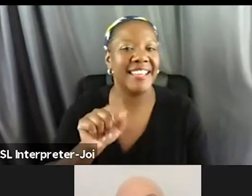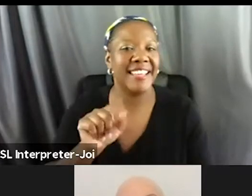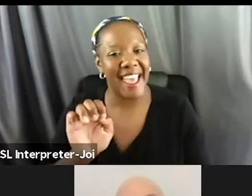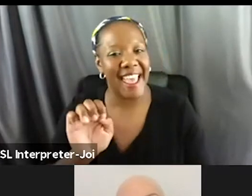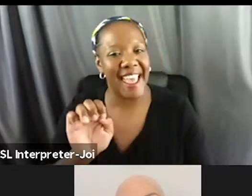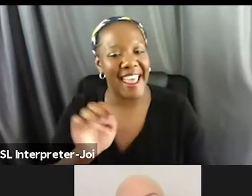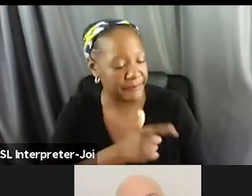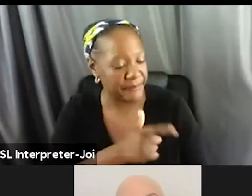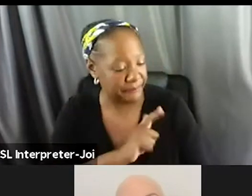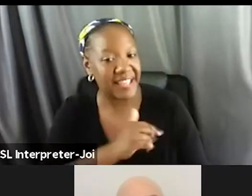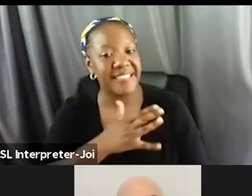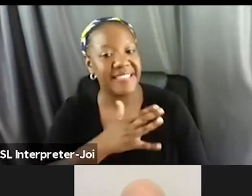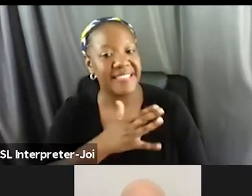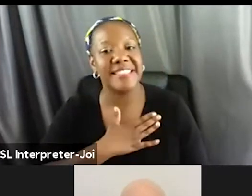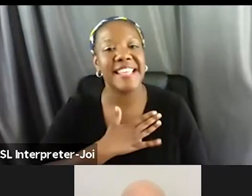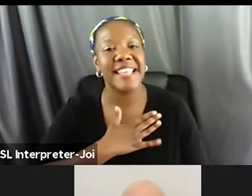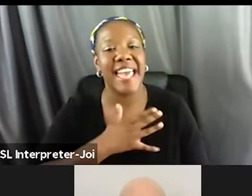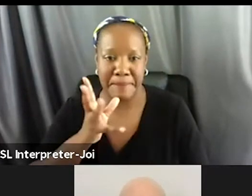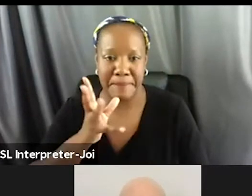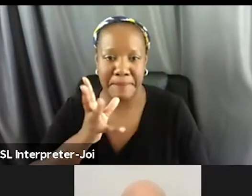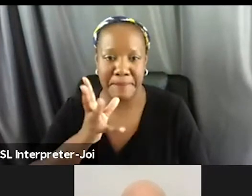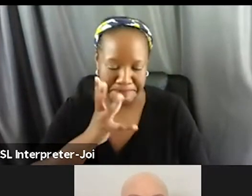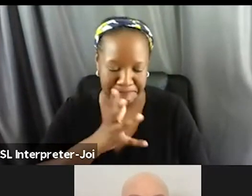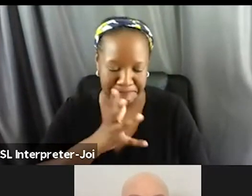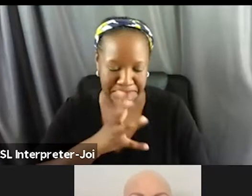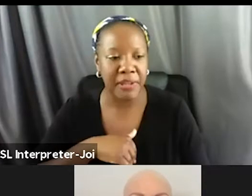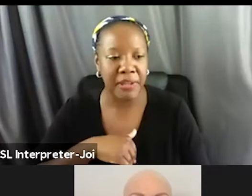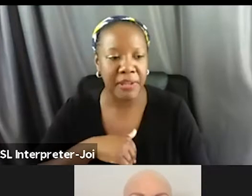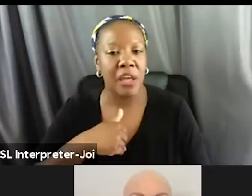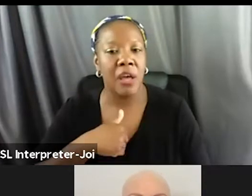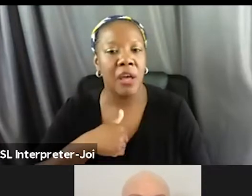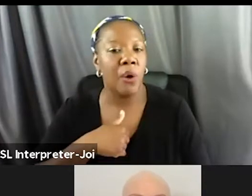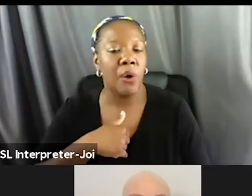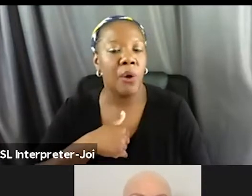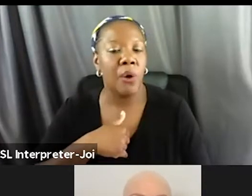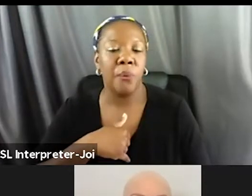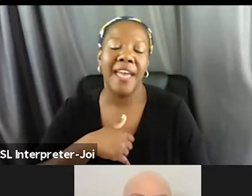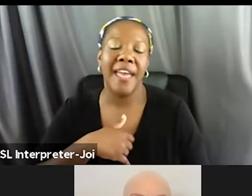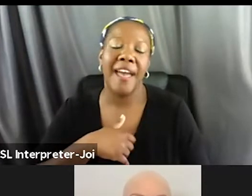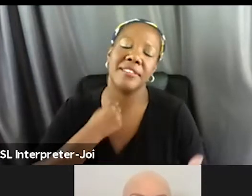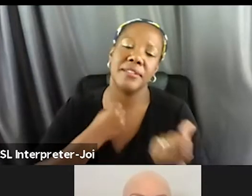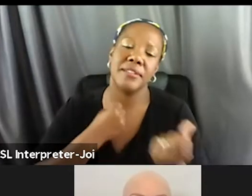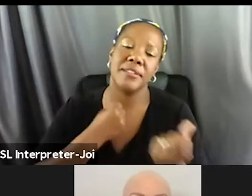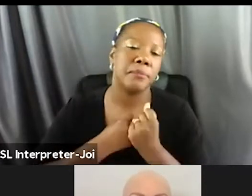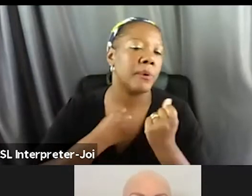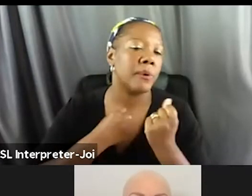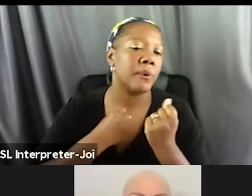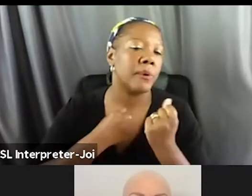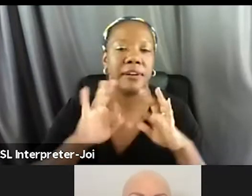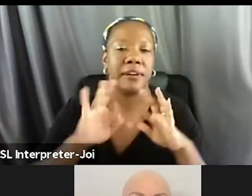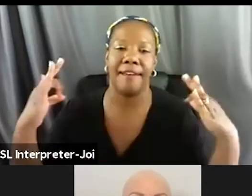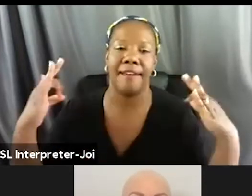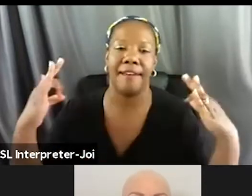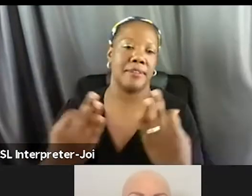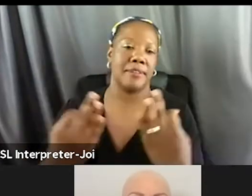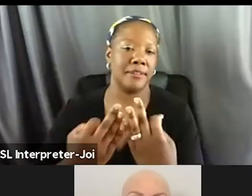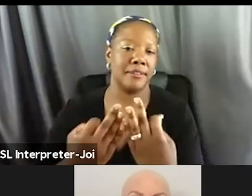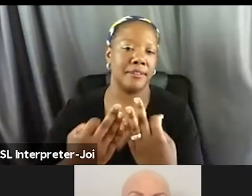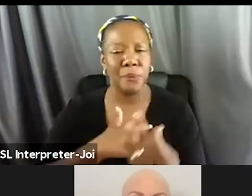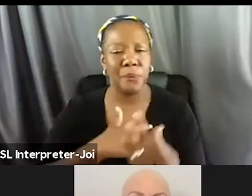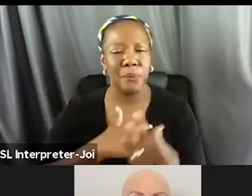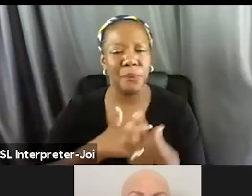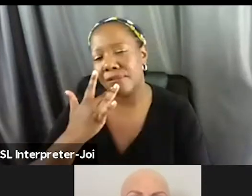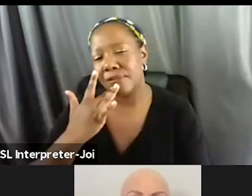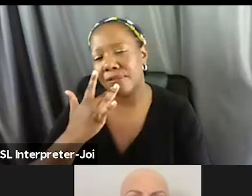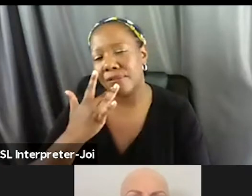her mom, this is Natalie, we have such a supportive family. So we're very fortunate. And I think